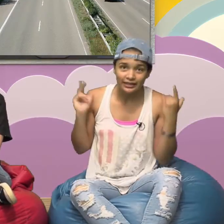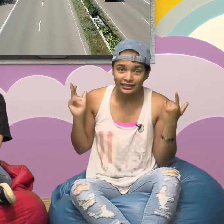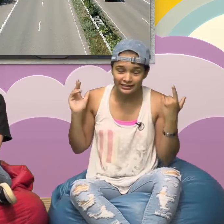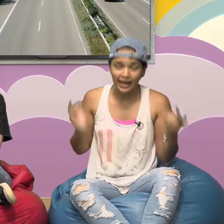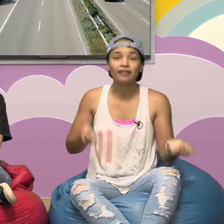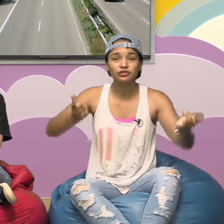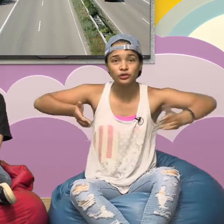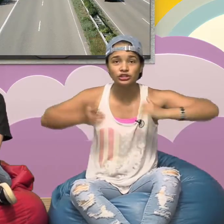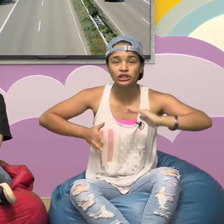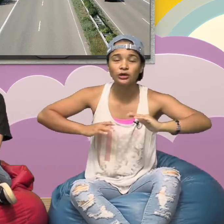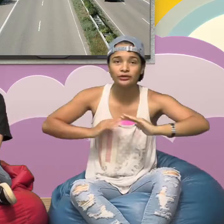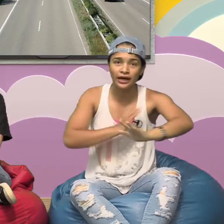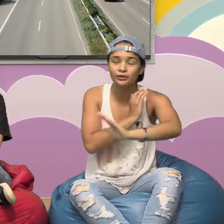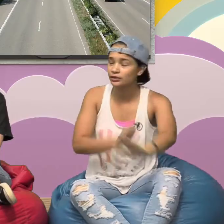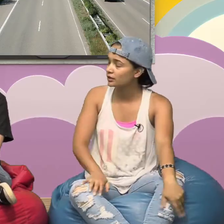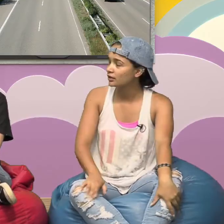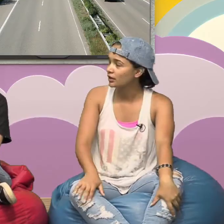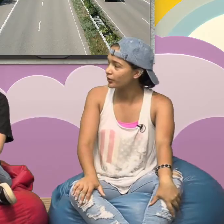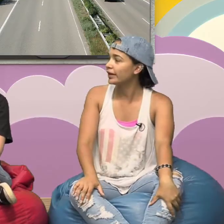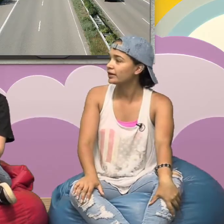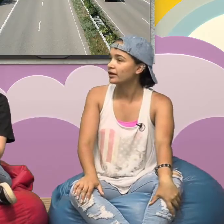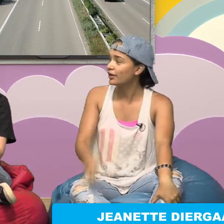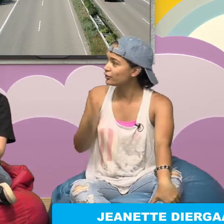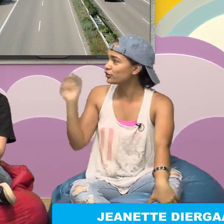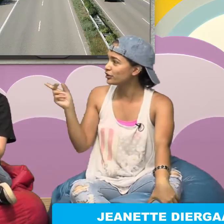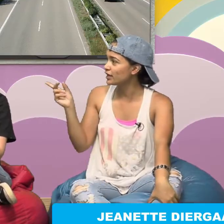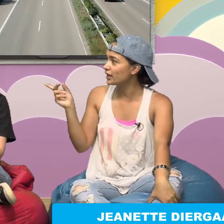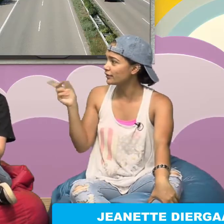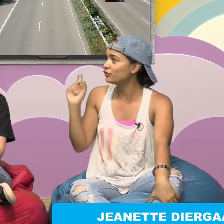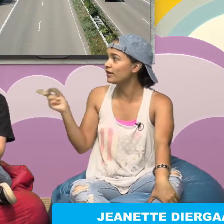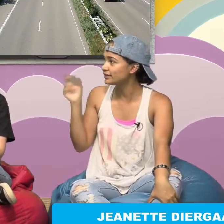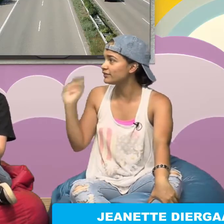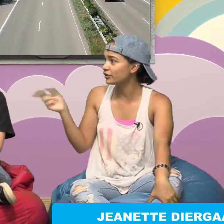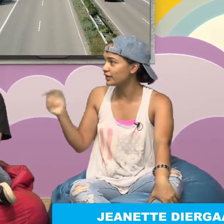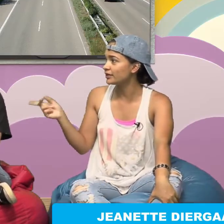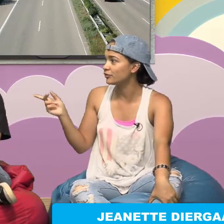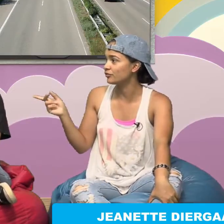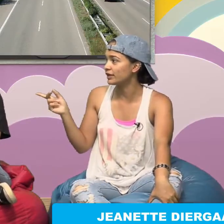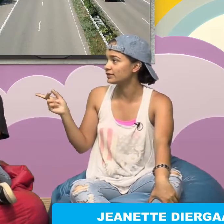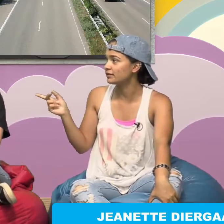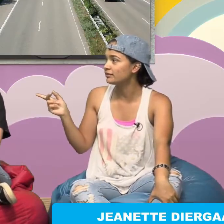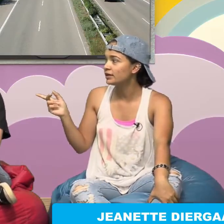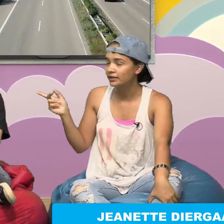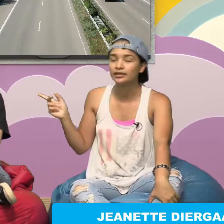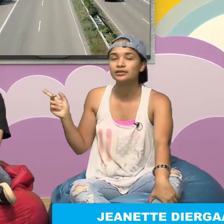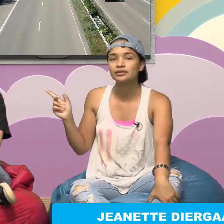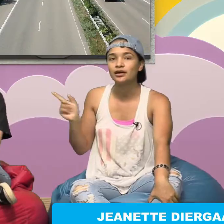then they just have to slow down. Okay. Are you also going to tell, if you feel unsafe, you're going to tell them you feel